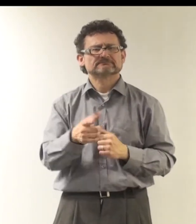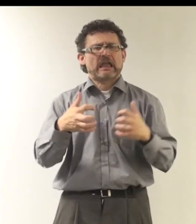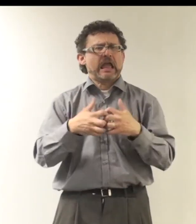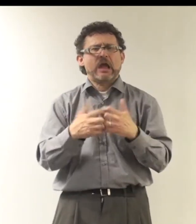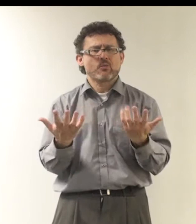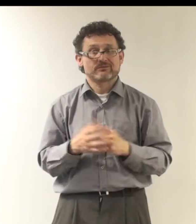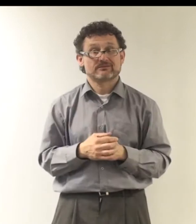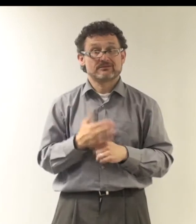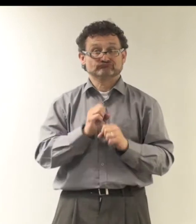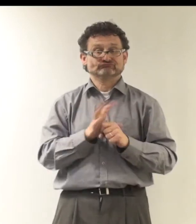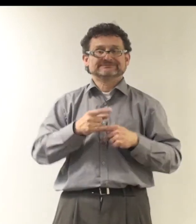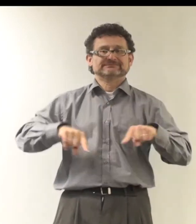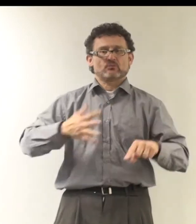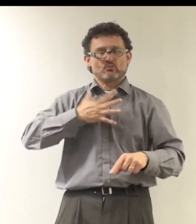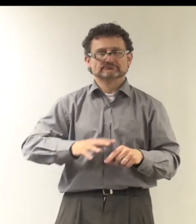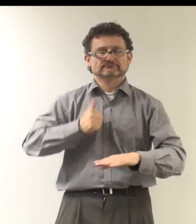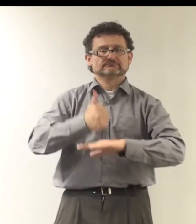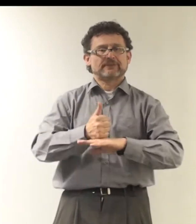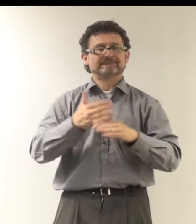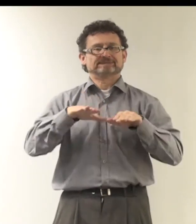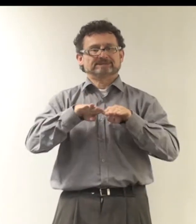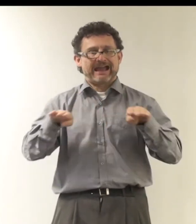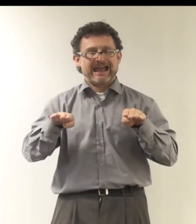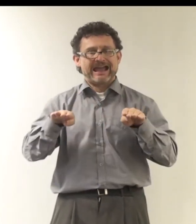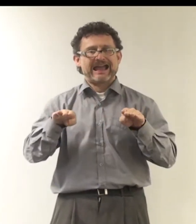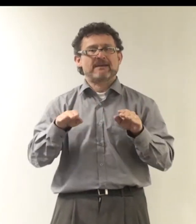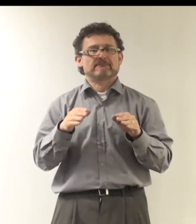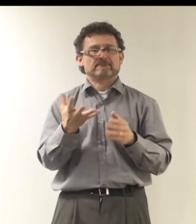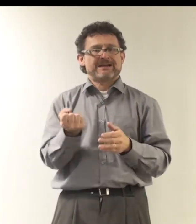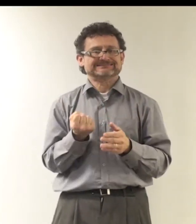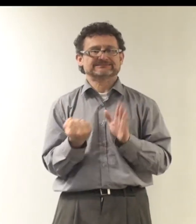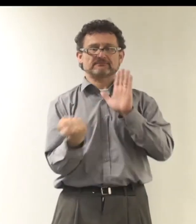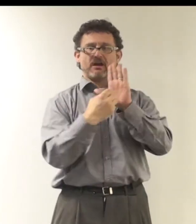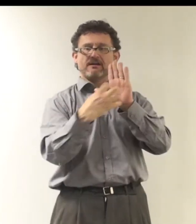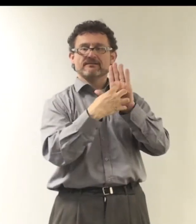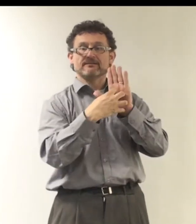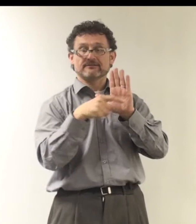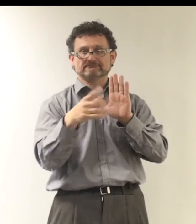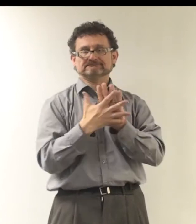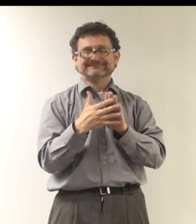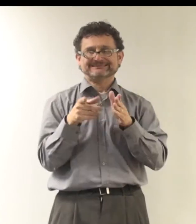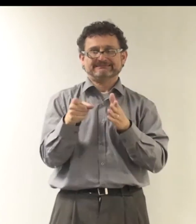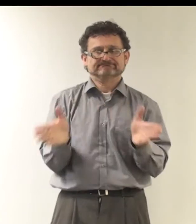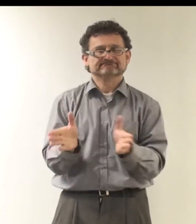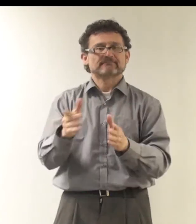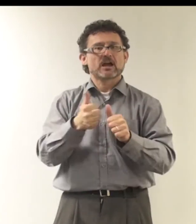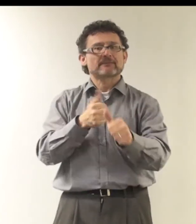poor. We'll do this by introducing a fair pay mark for companies that pick up our policy of a 10-to-1 pay